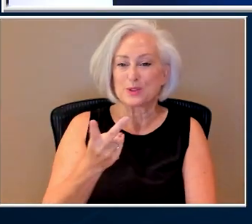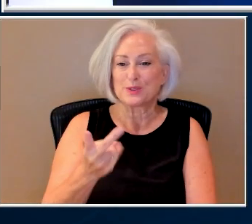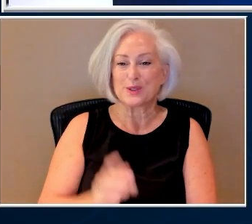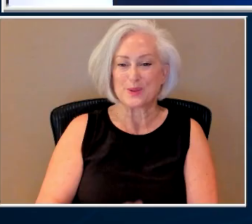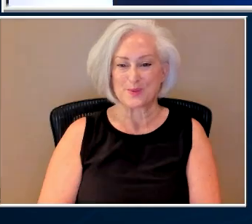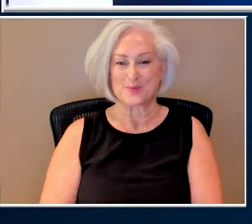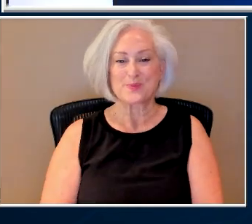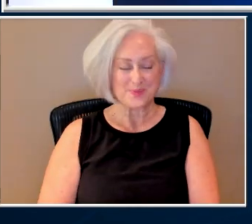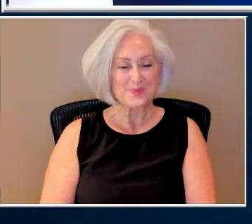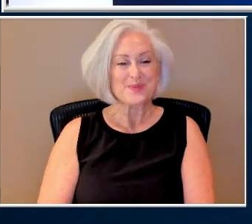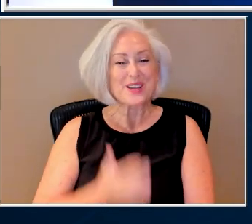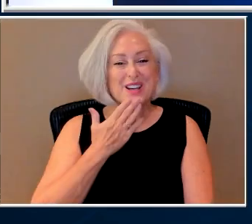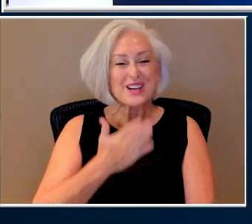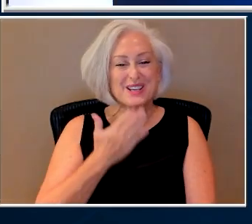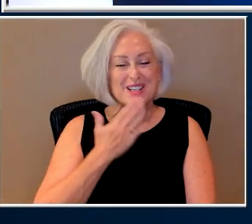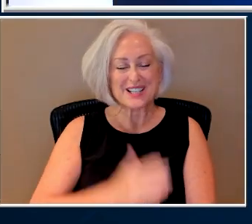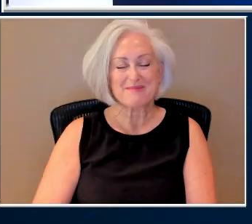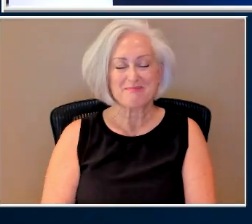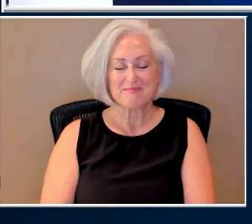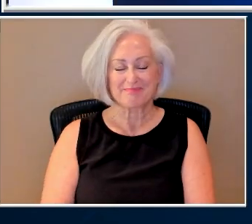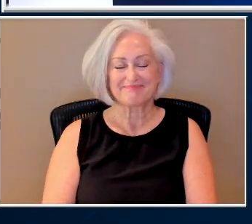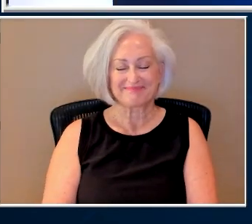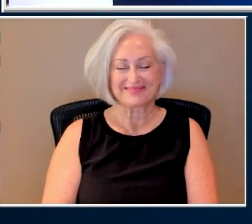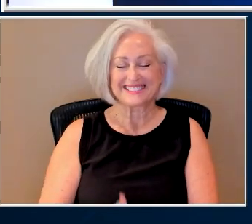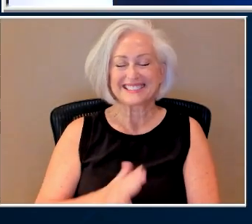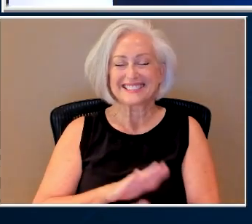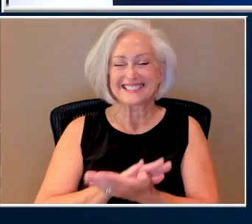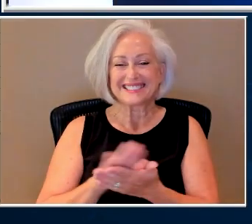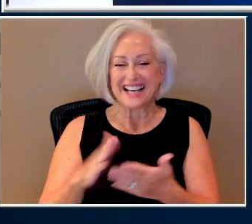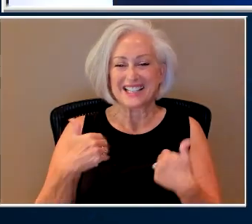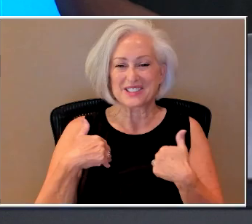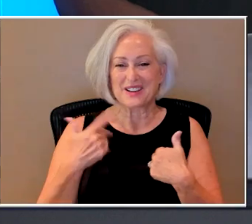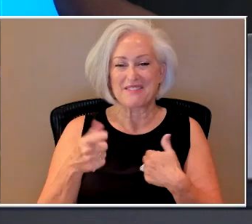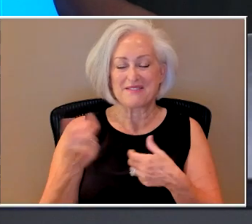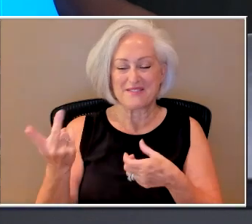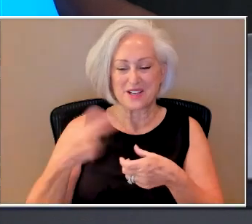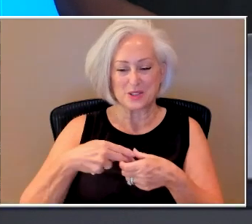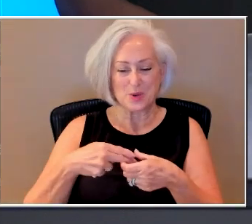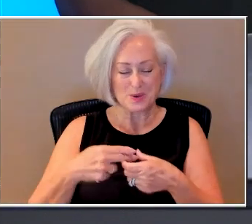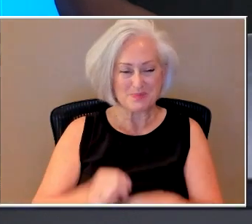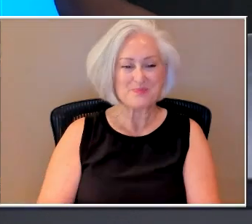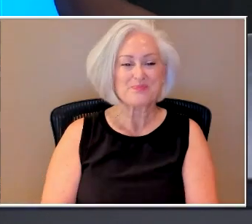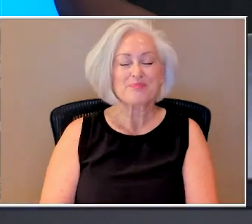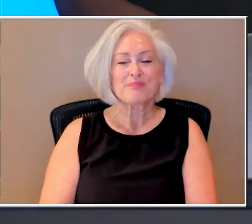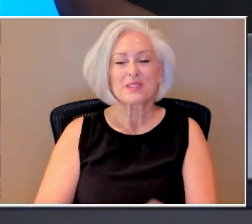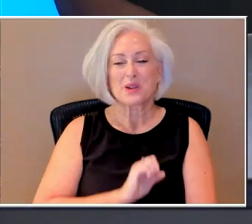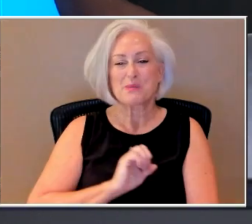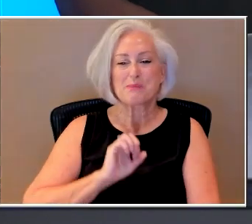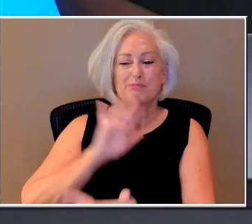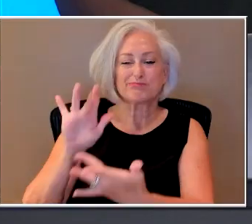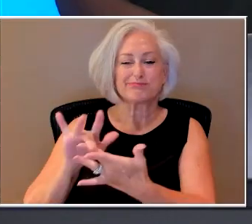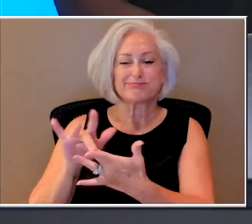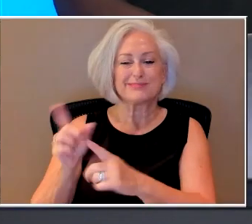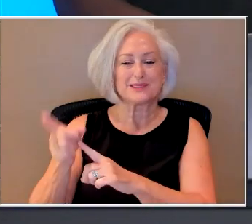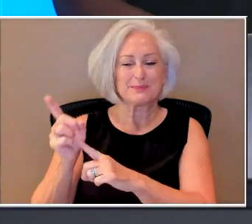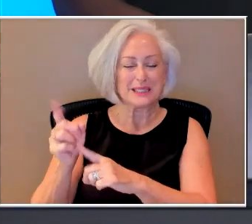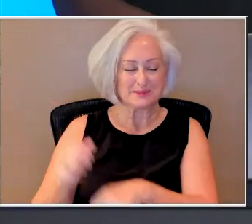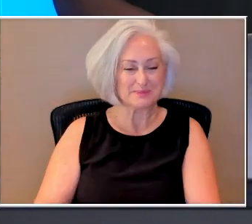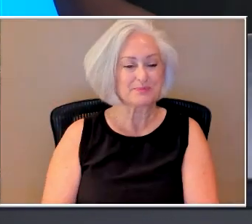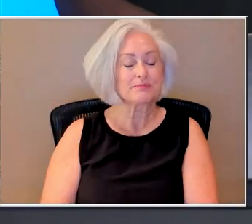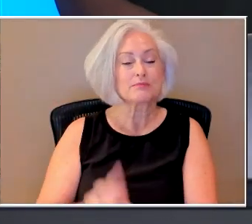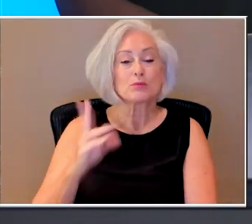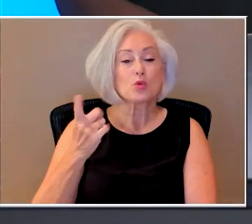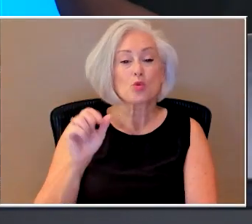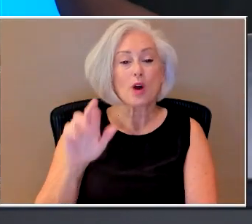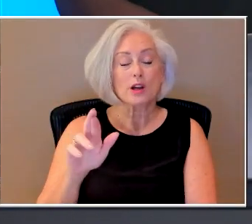Good. Good. Good to have you both. We'll get back to you in just a moment. But Roger, I want to talk with you a little bit. You, of